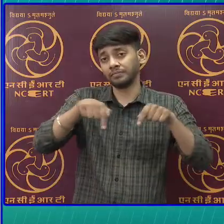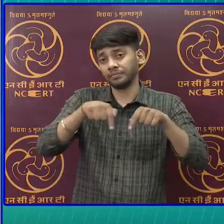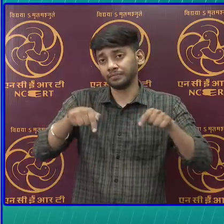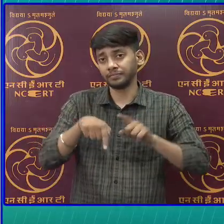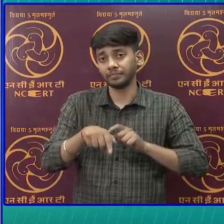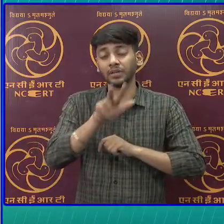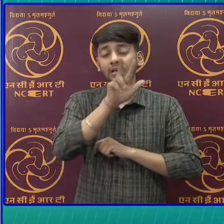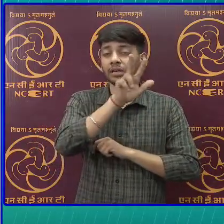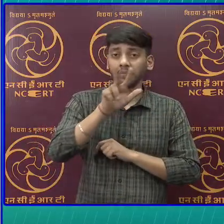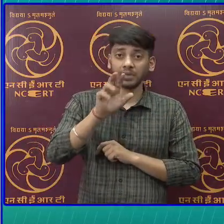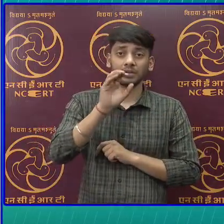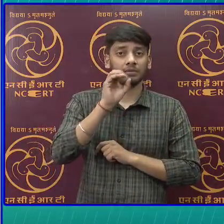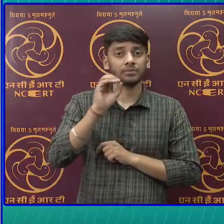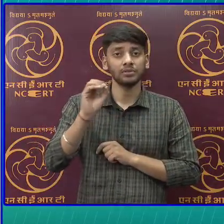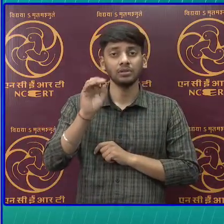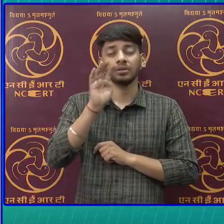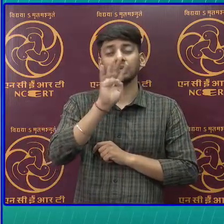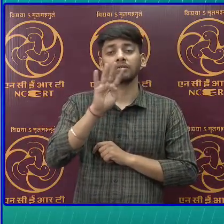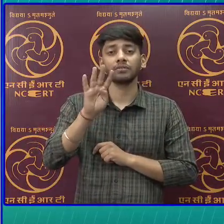is